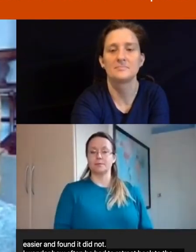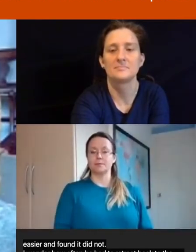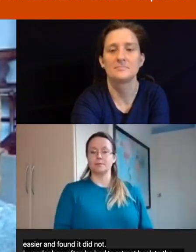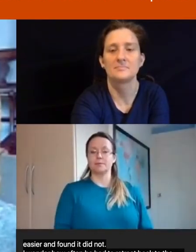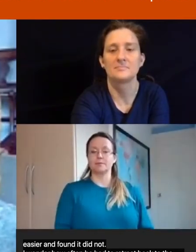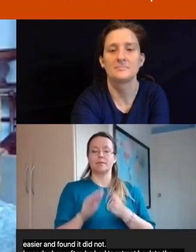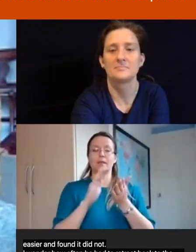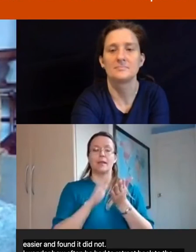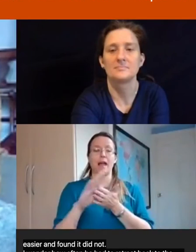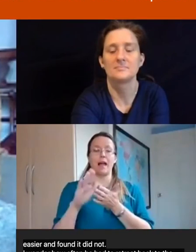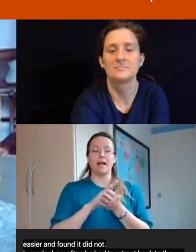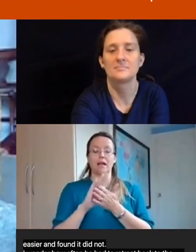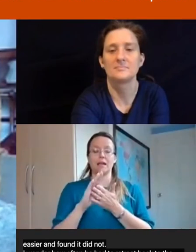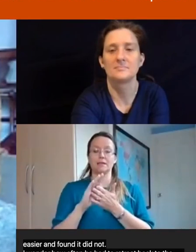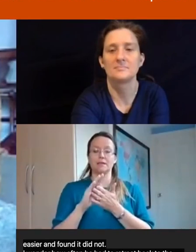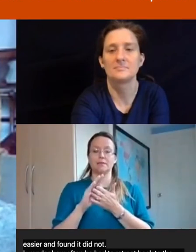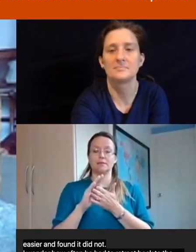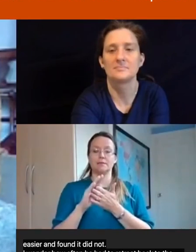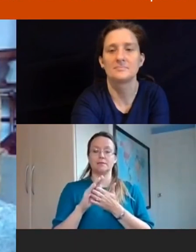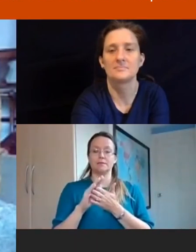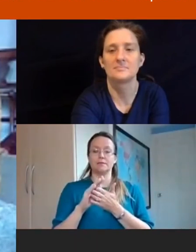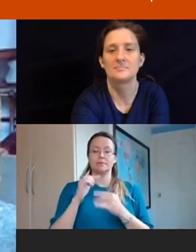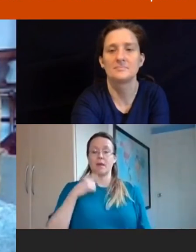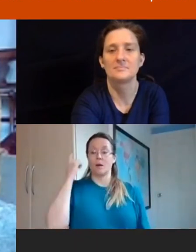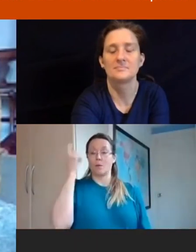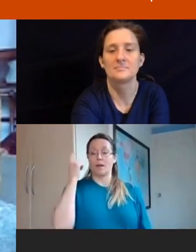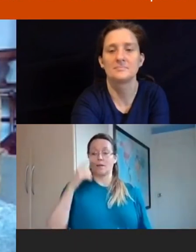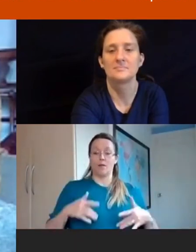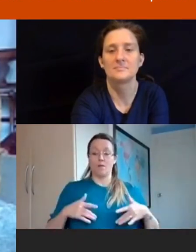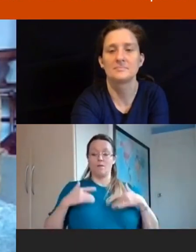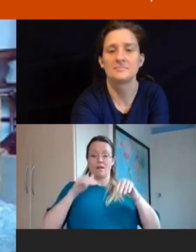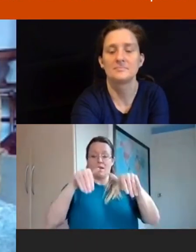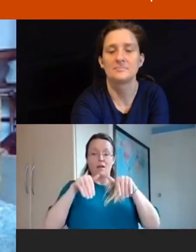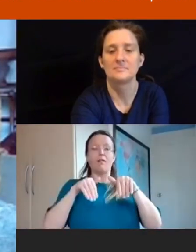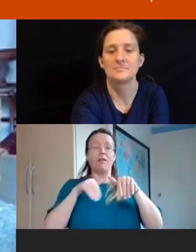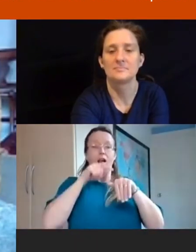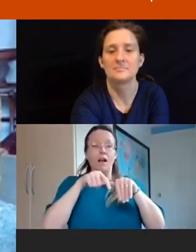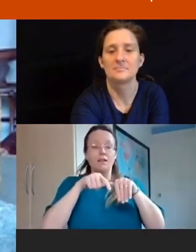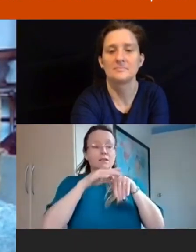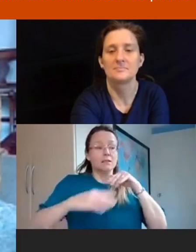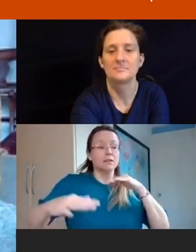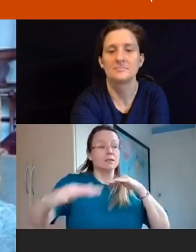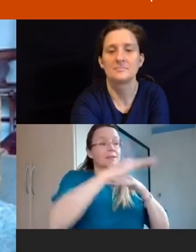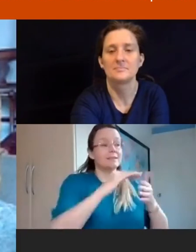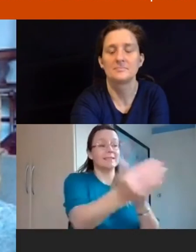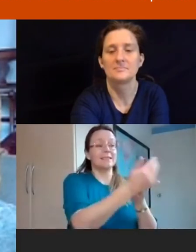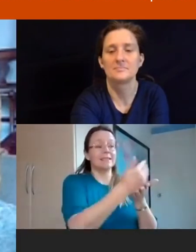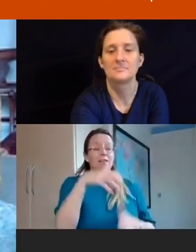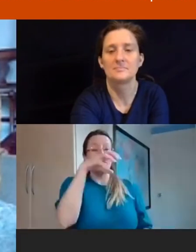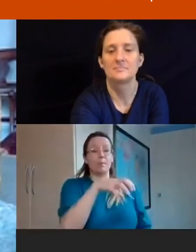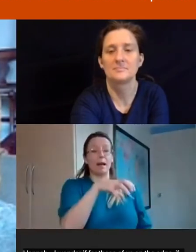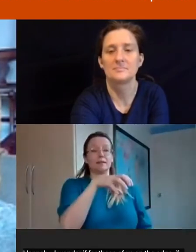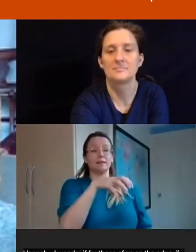Hannah, I wonder if, for those of us on the edge, if the wilderness is our safe place where we can